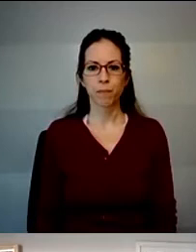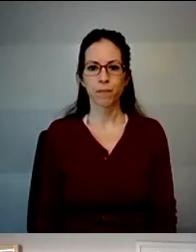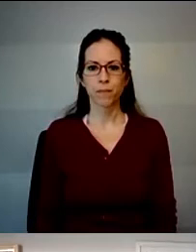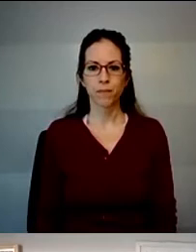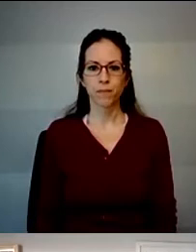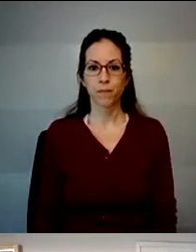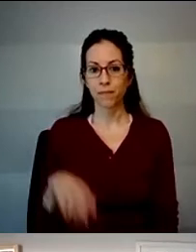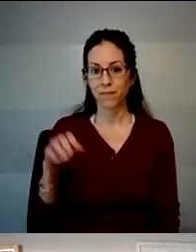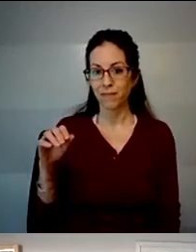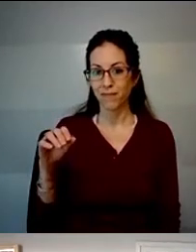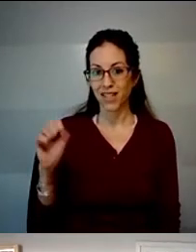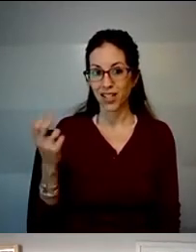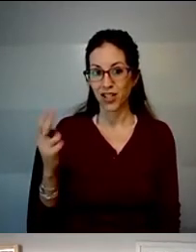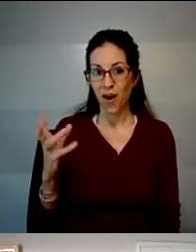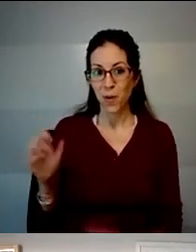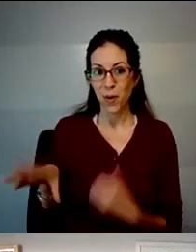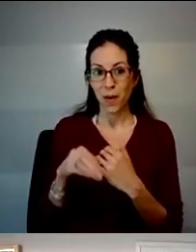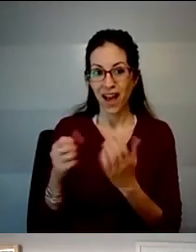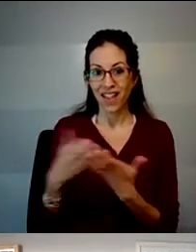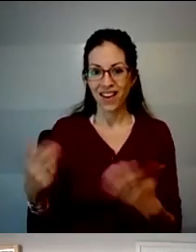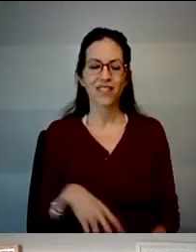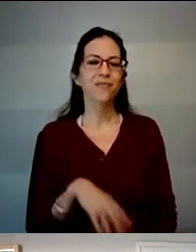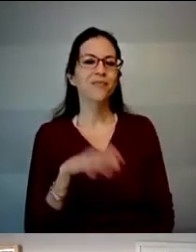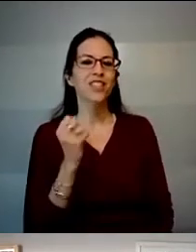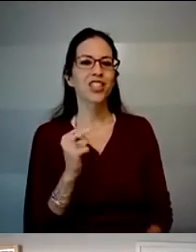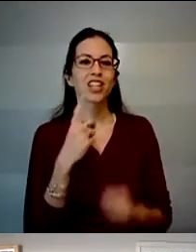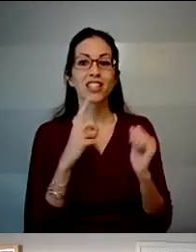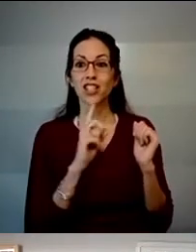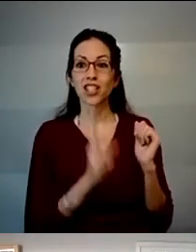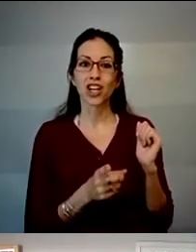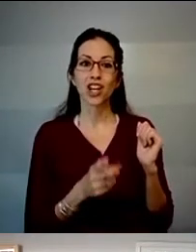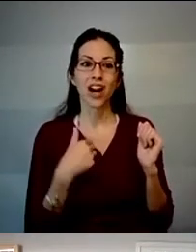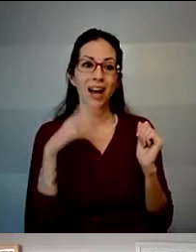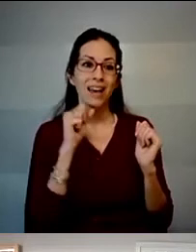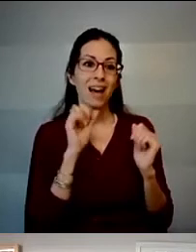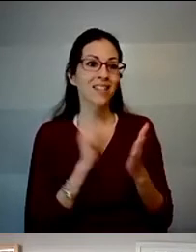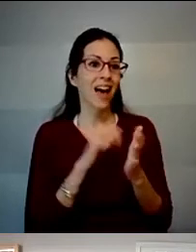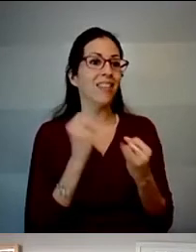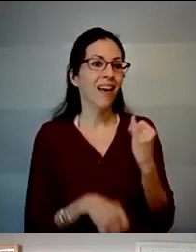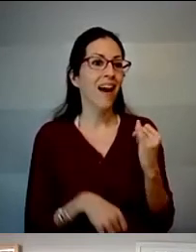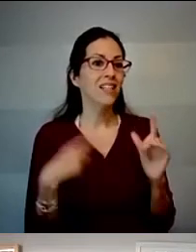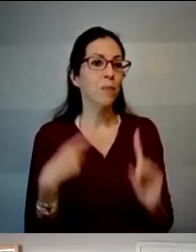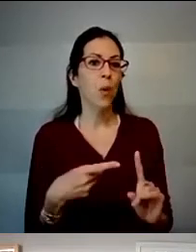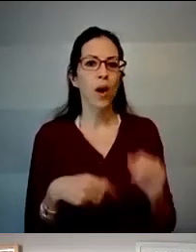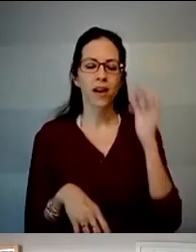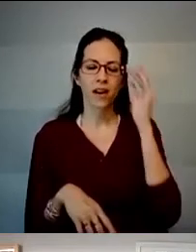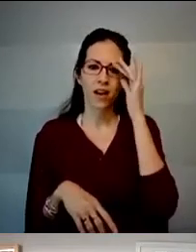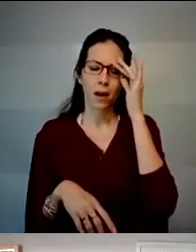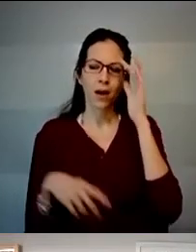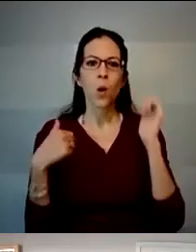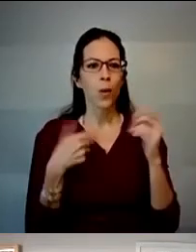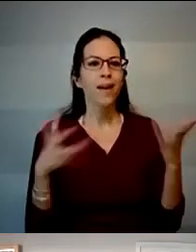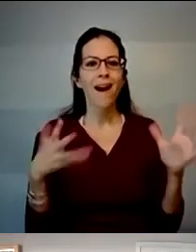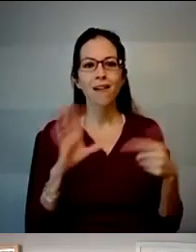Sean, anything you want to add? Yeah, I guess like on that last point, and you know, something I know we had kind of talked about